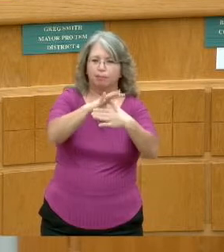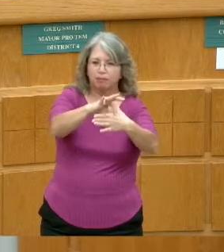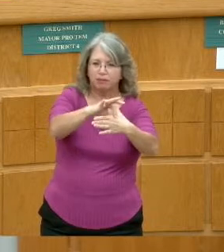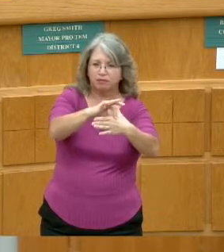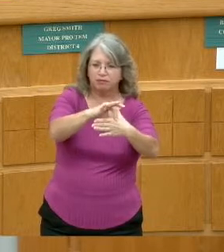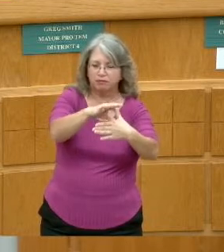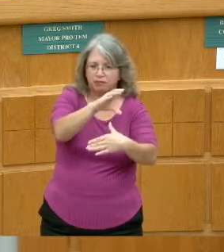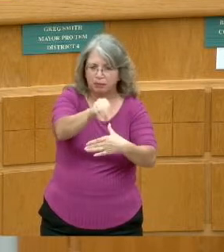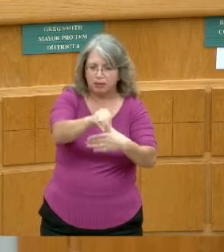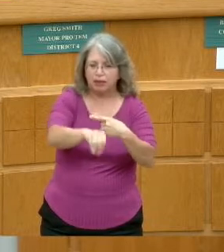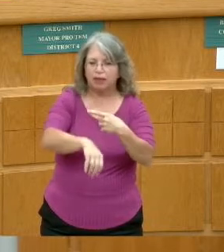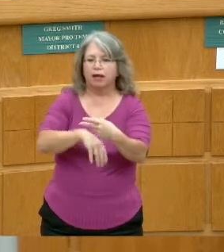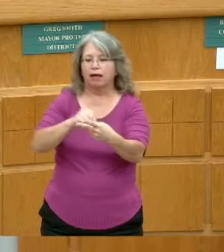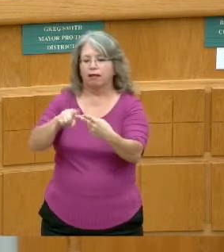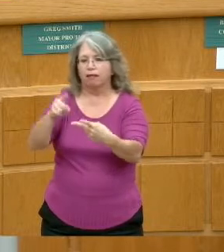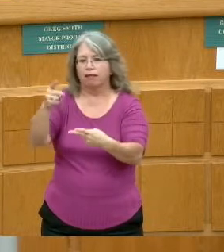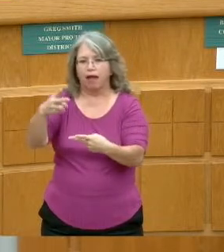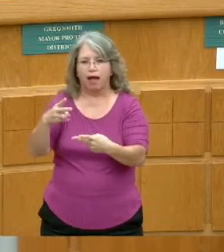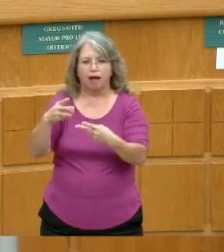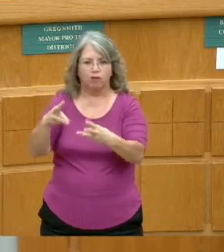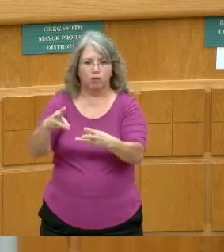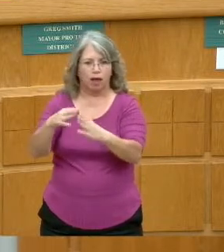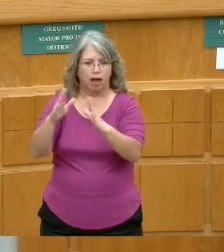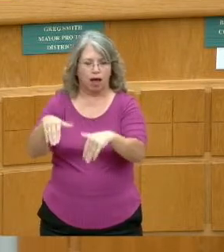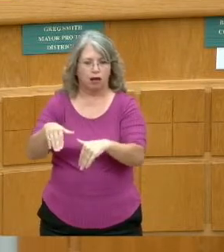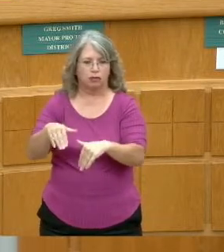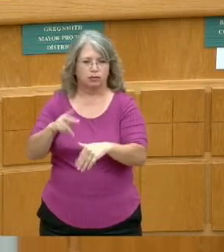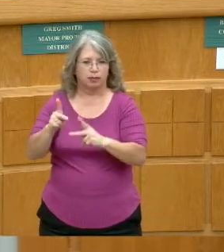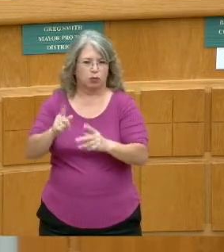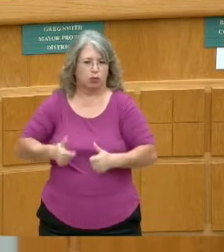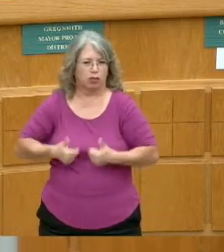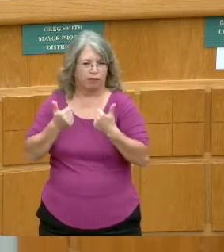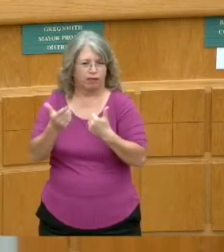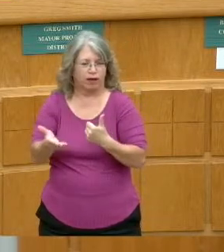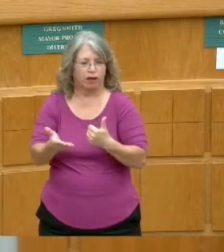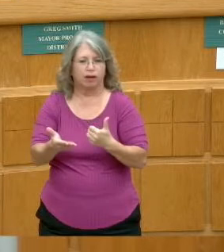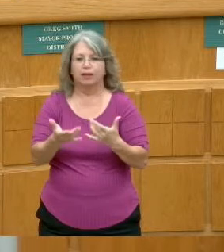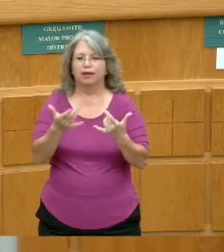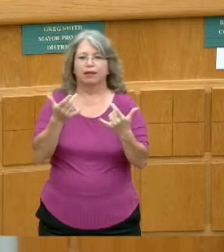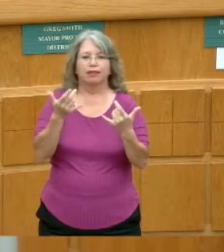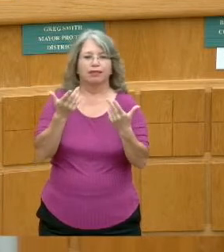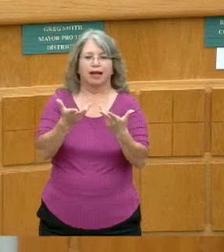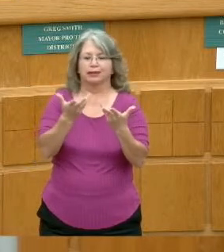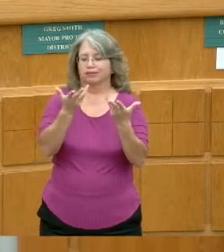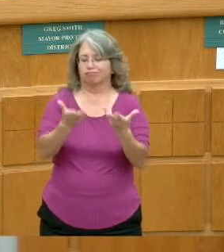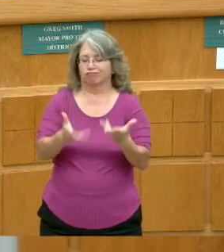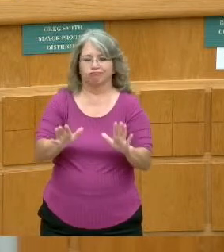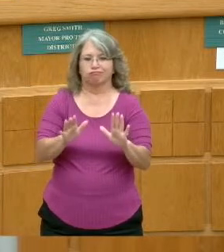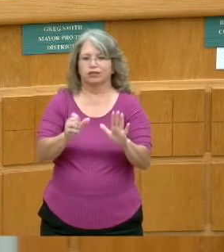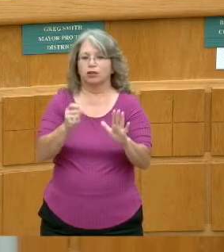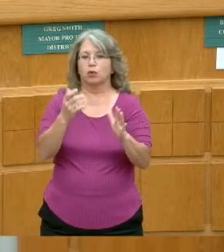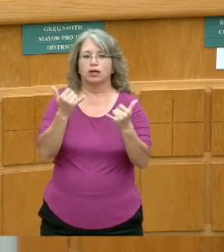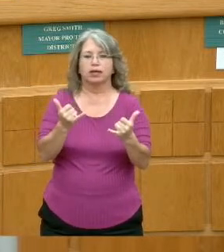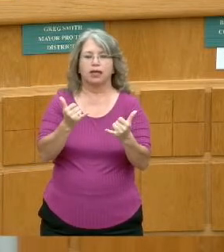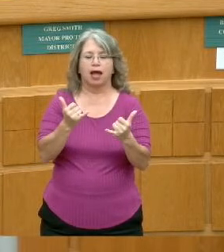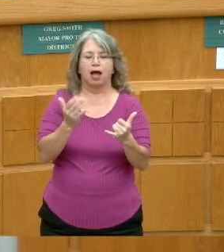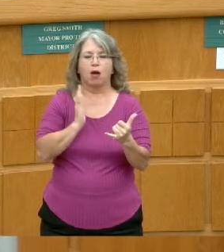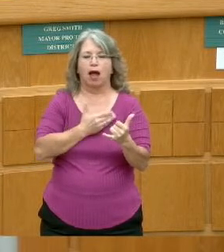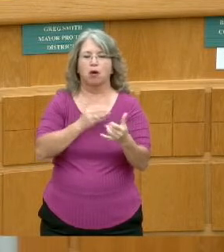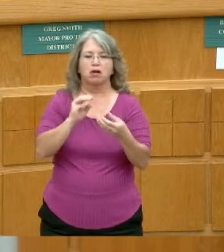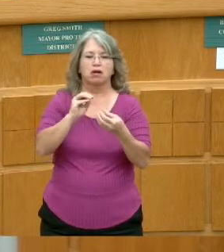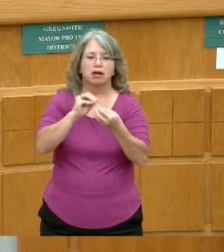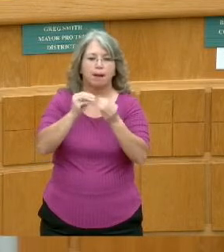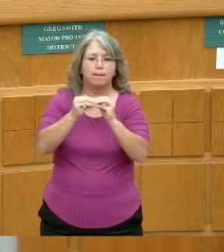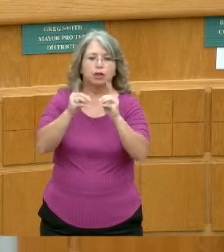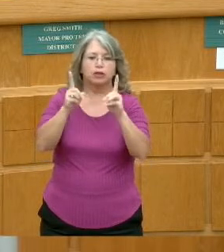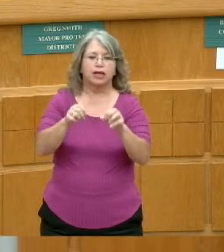housing facilities. And because we're not doing as much of that censusing now, the number of tests per day are dropping down a little bit,